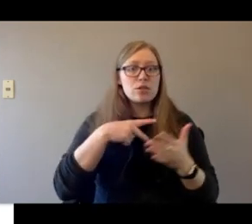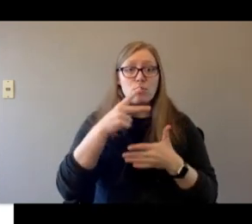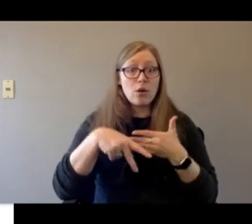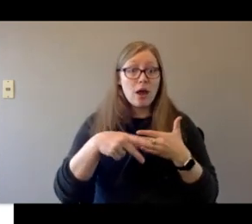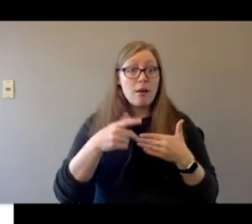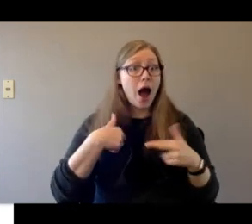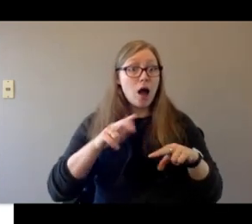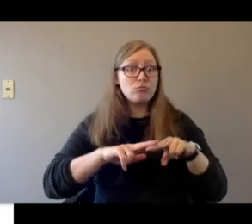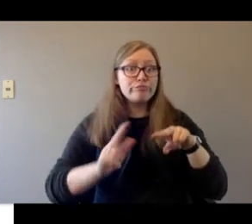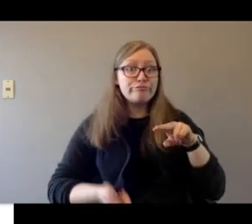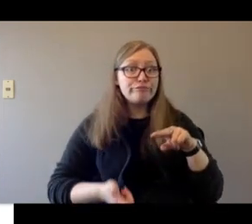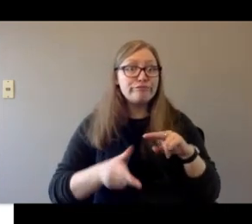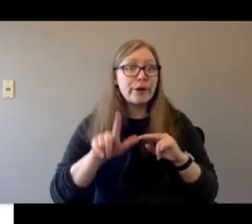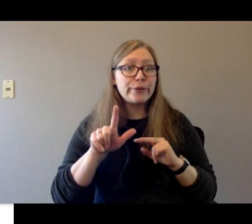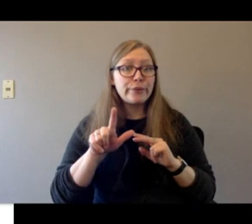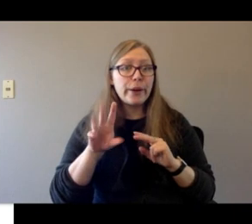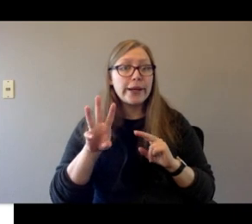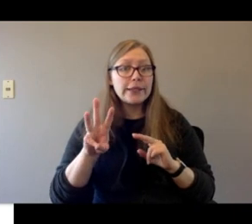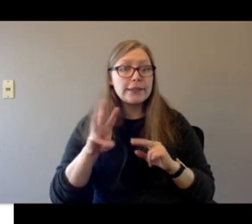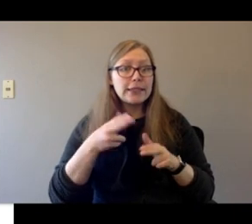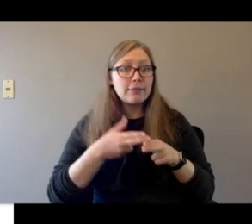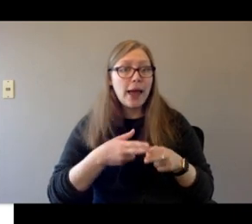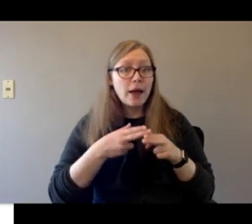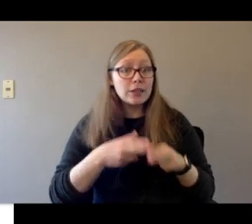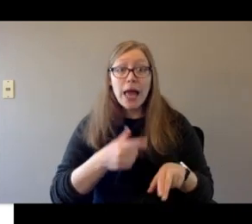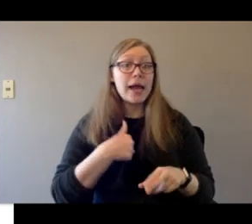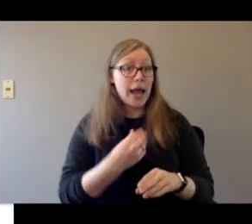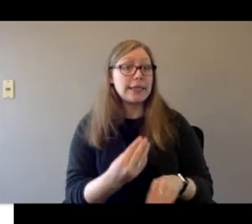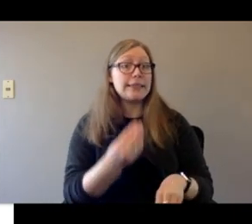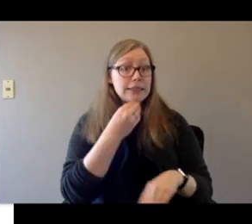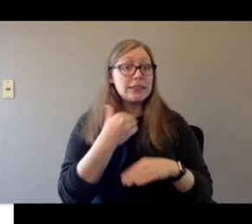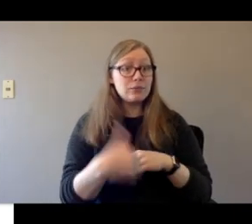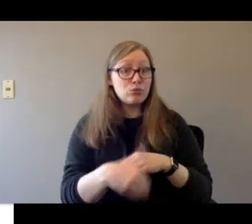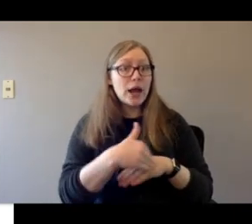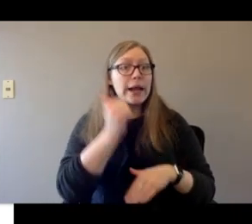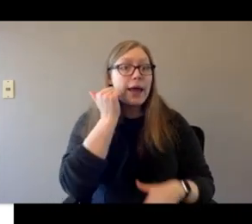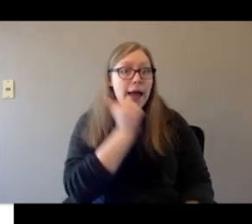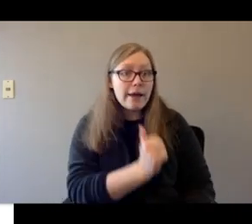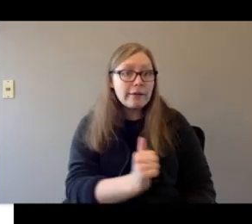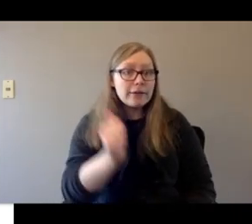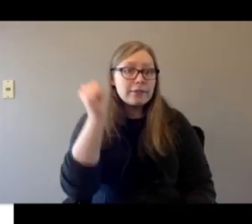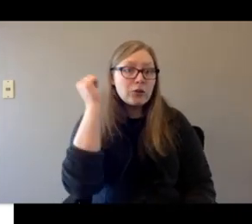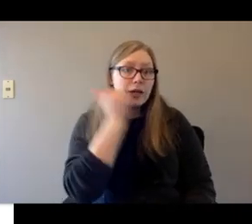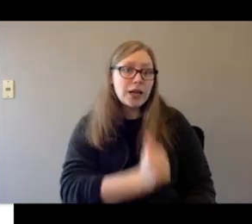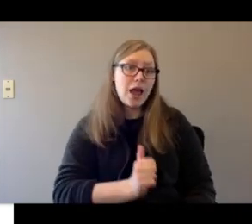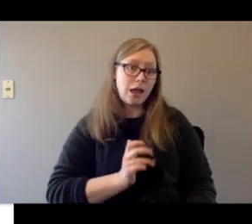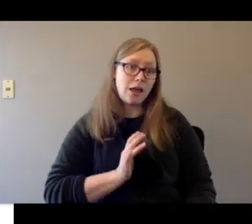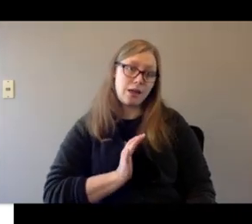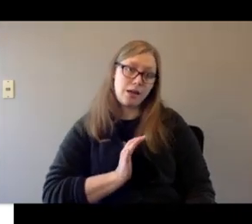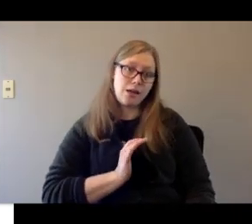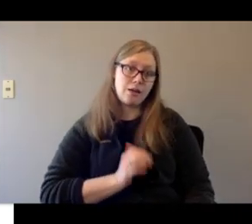26 pounds and I have eaten bread every single day.